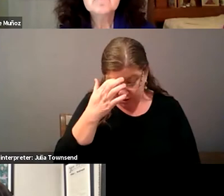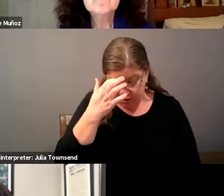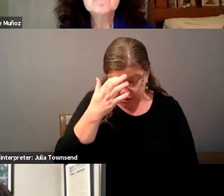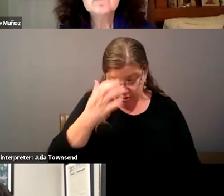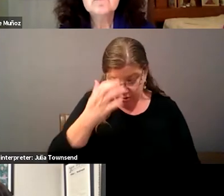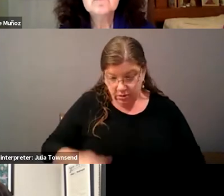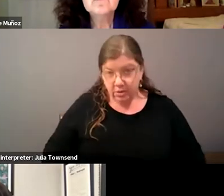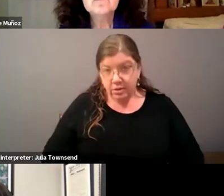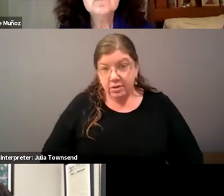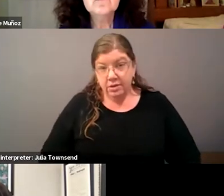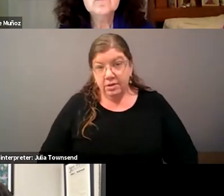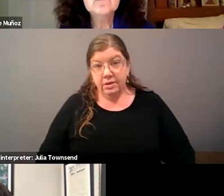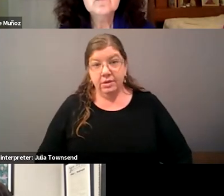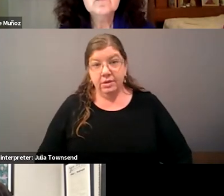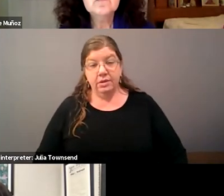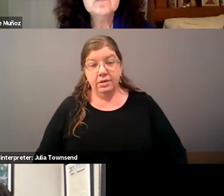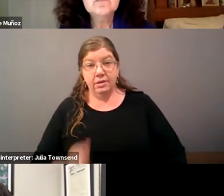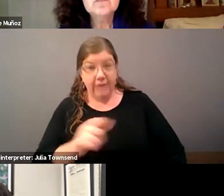senora